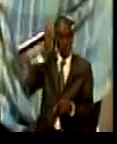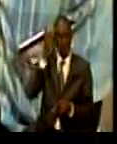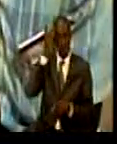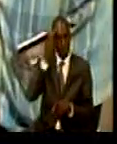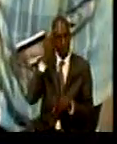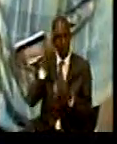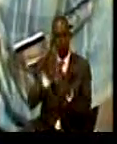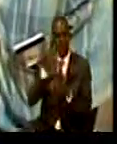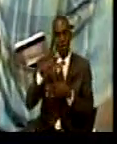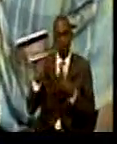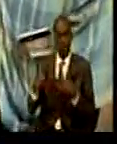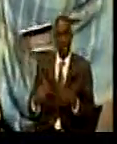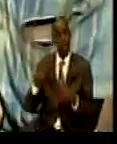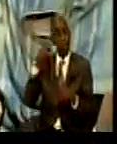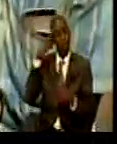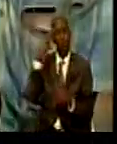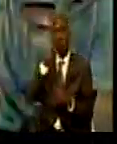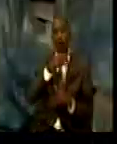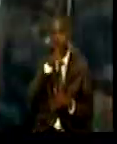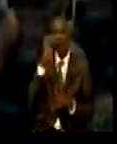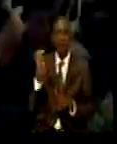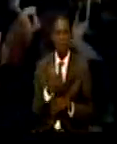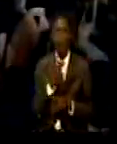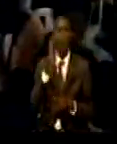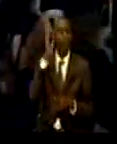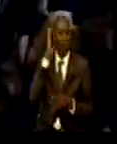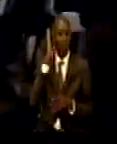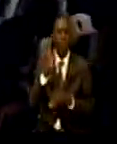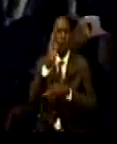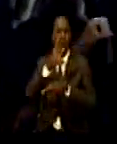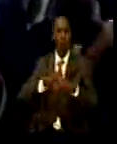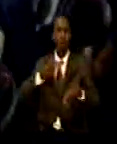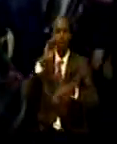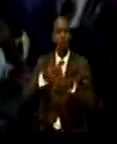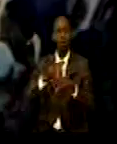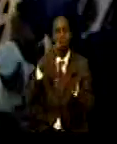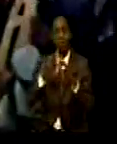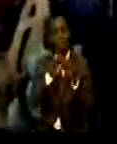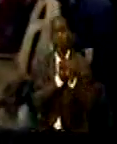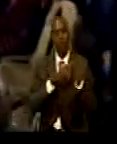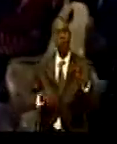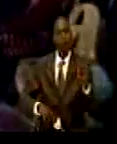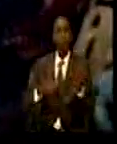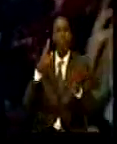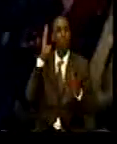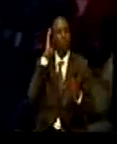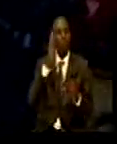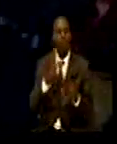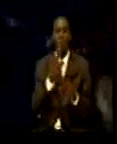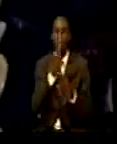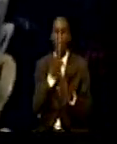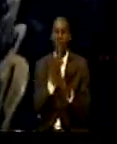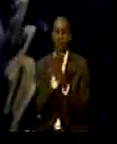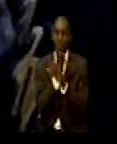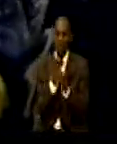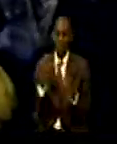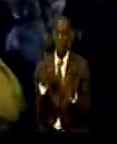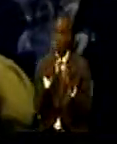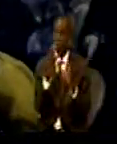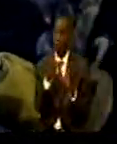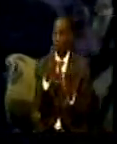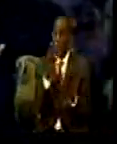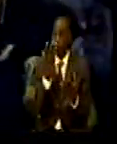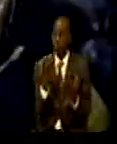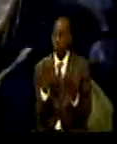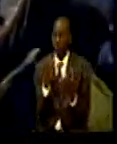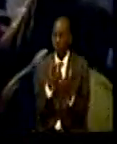the name of the Lord shall be saved. And if you want that salvation now, if you want that forgiveness now,